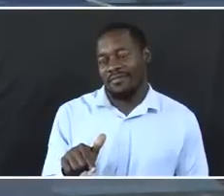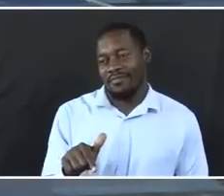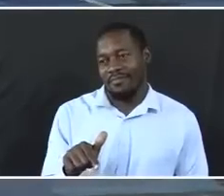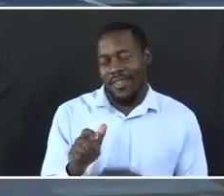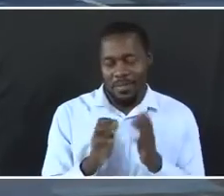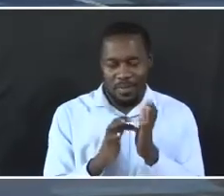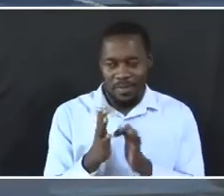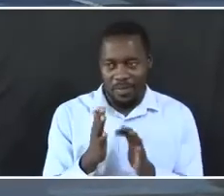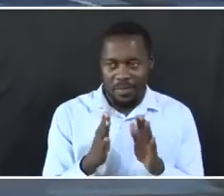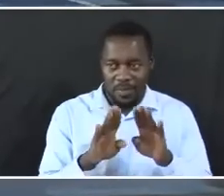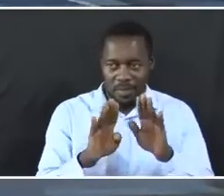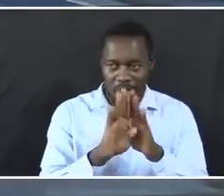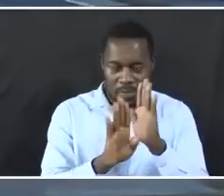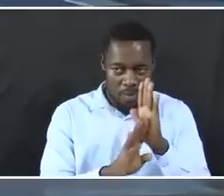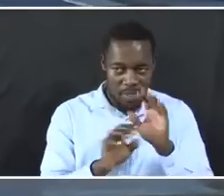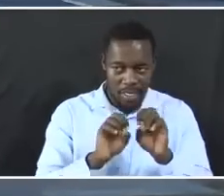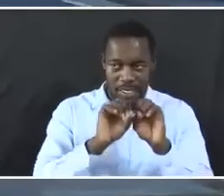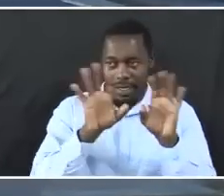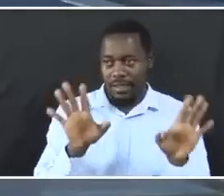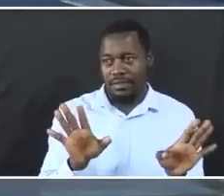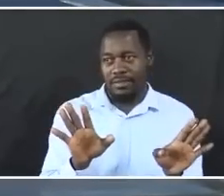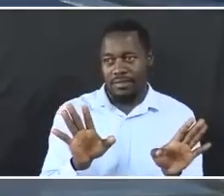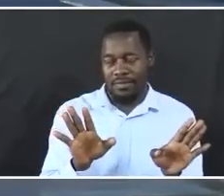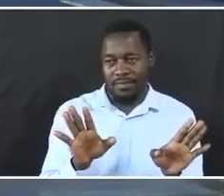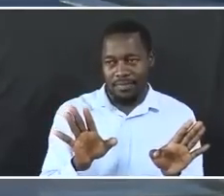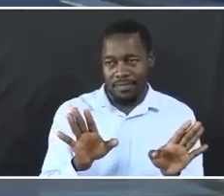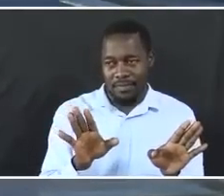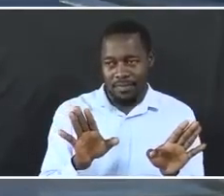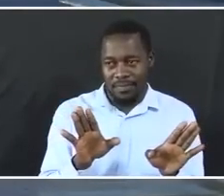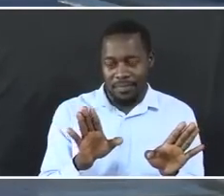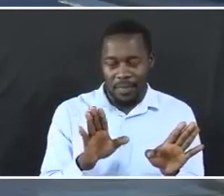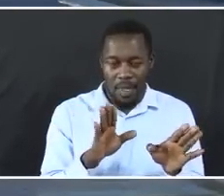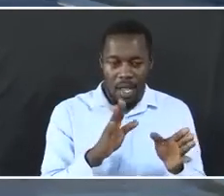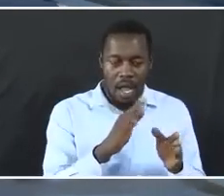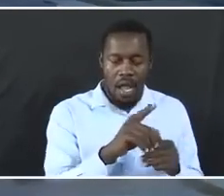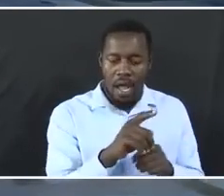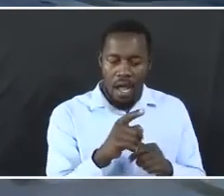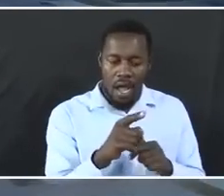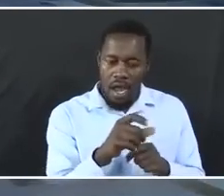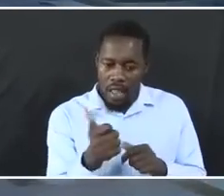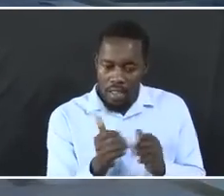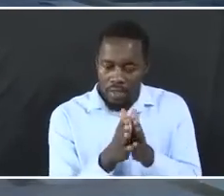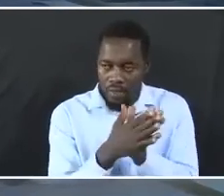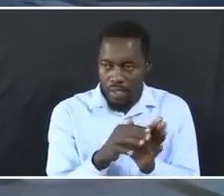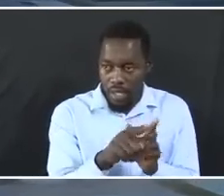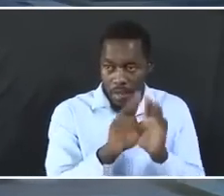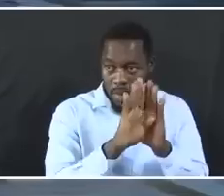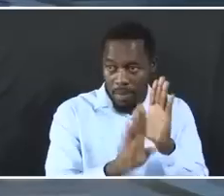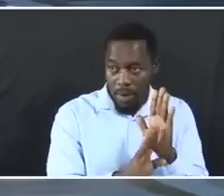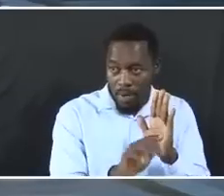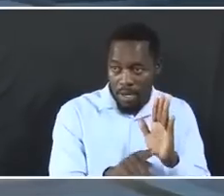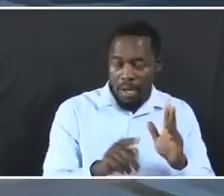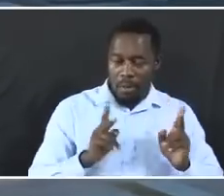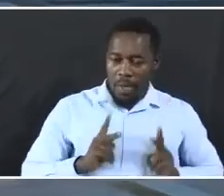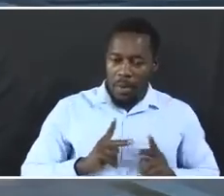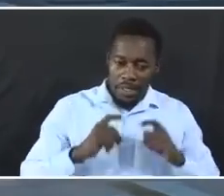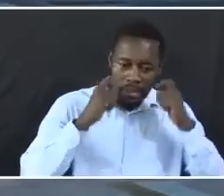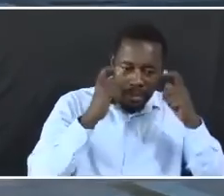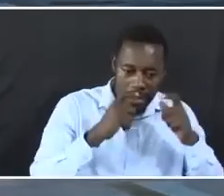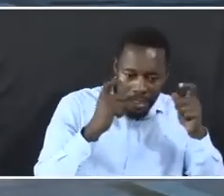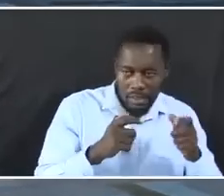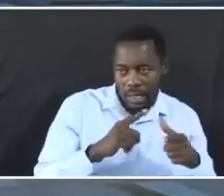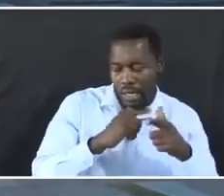reaped. The Lord forgave them. They repented. But the violence